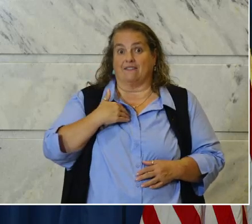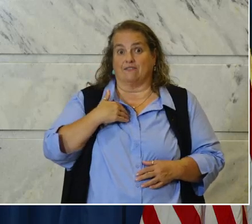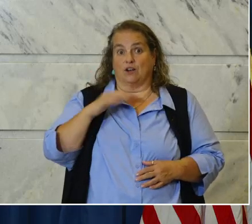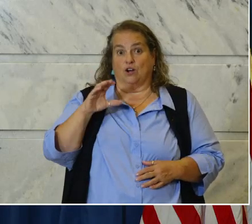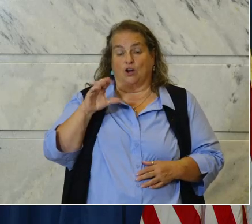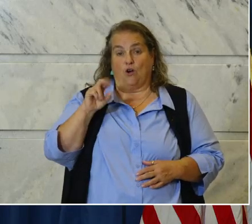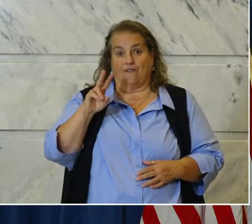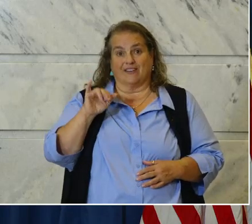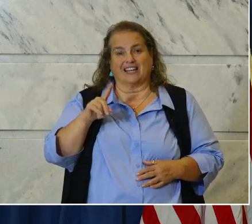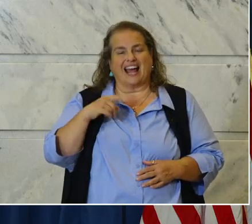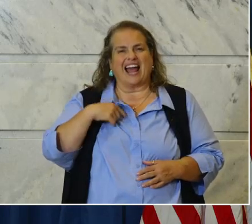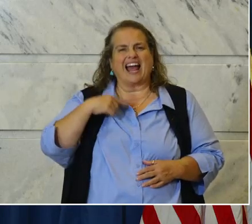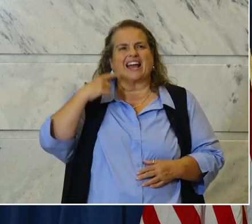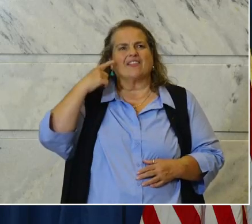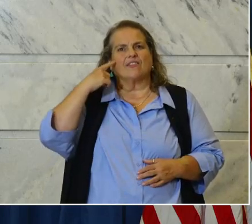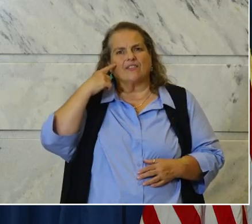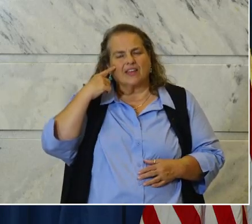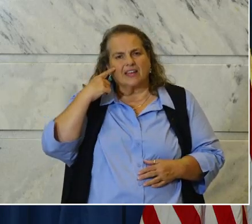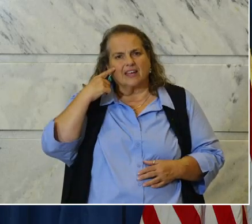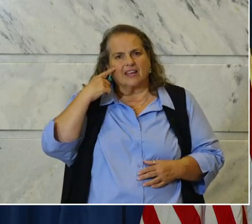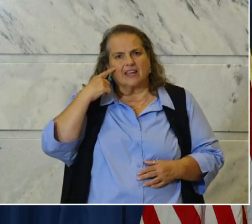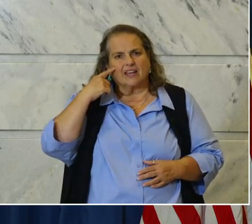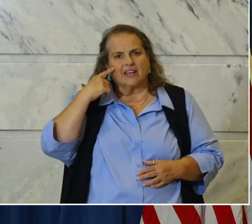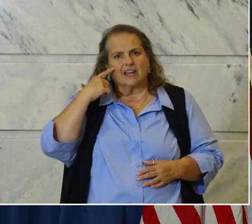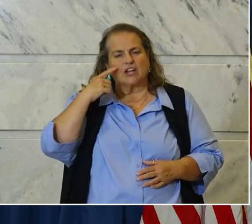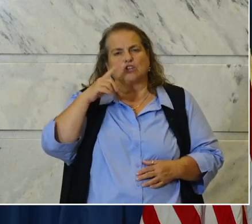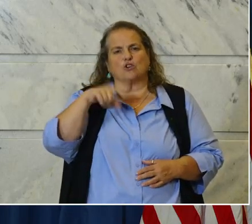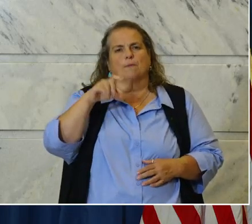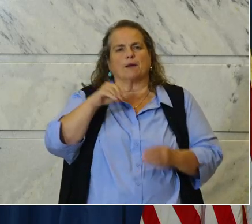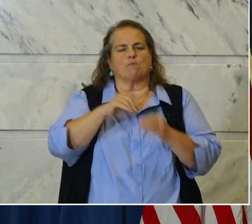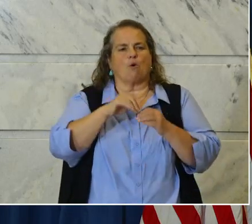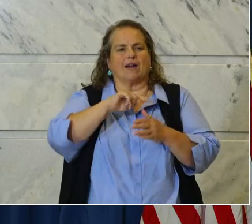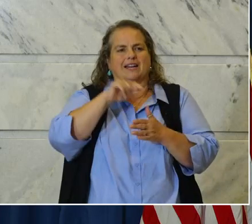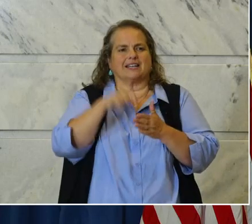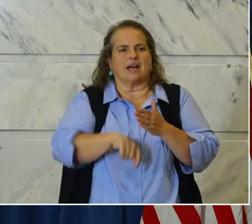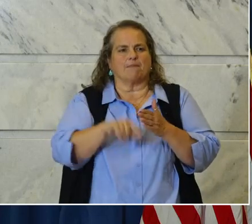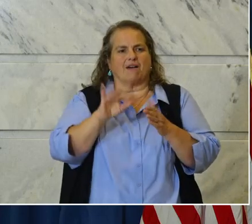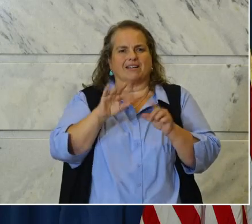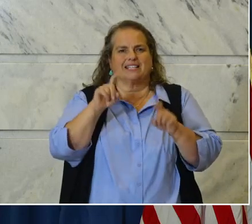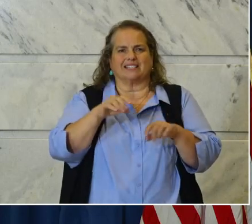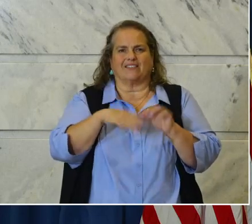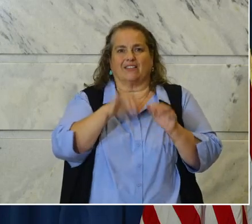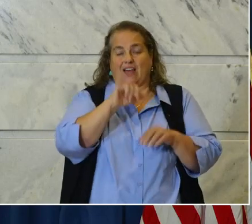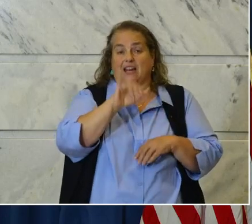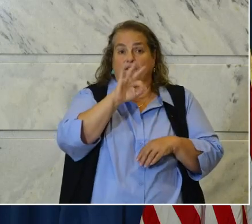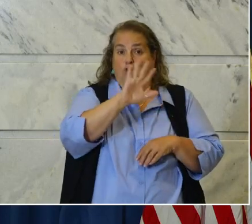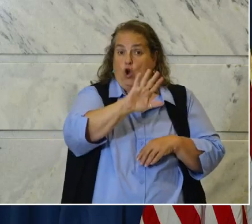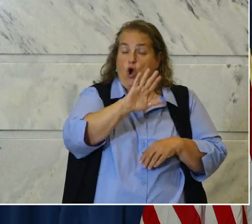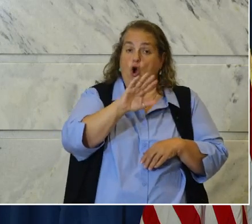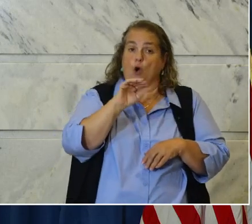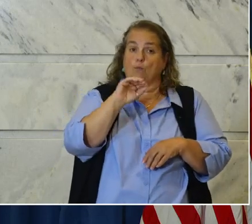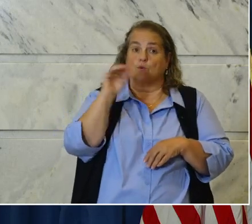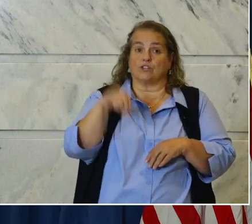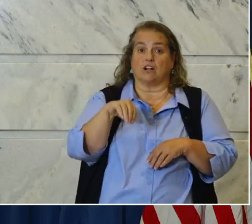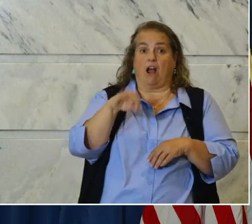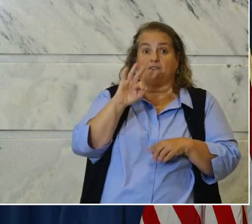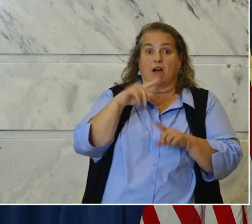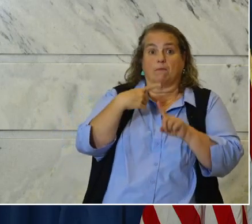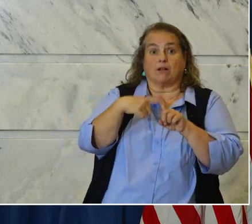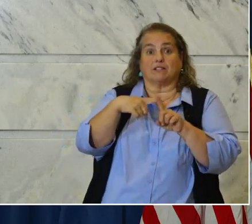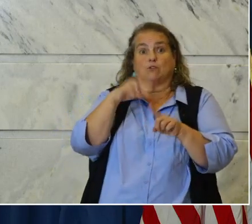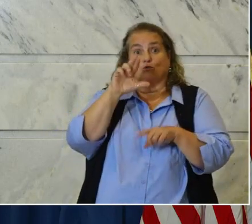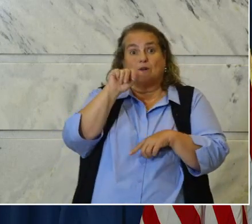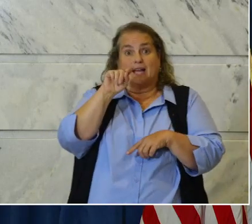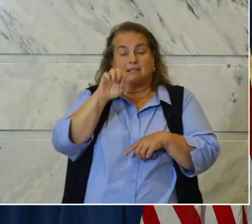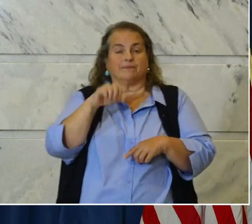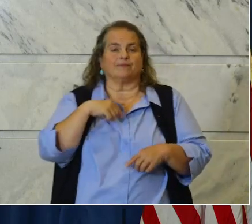I think it's got to be a little more in depth of that. For instance, if your positivity rate is based on, I once